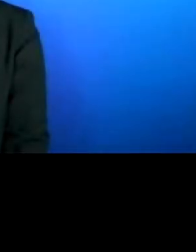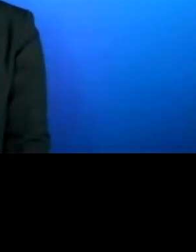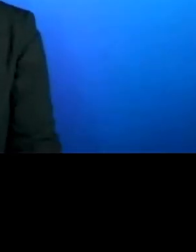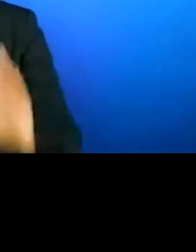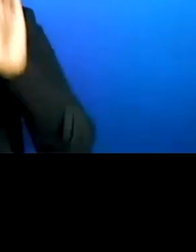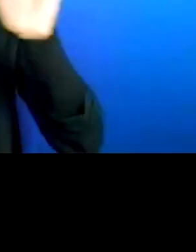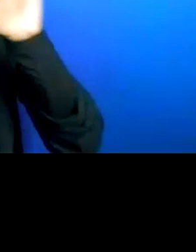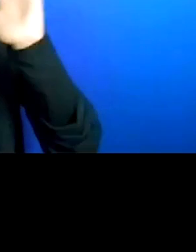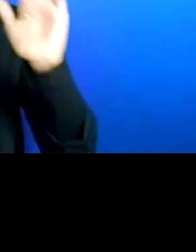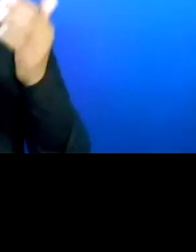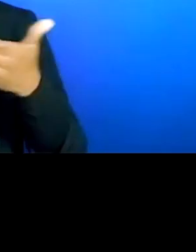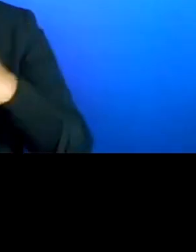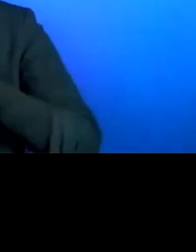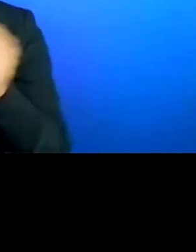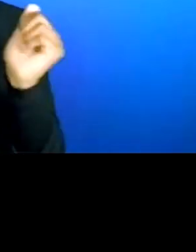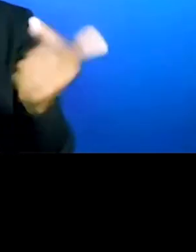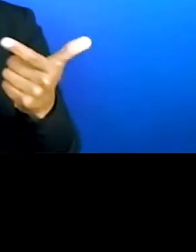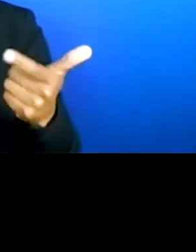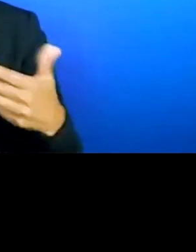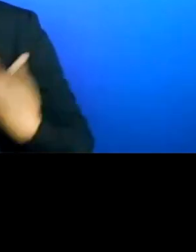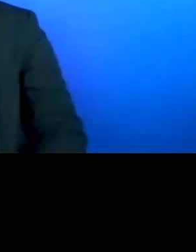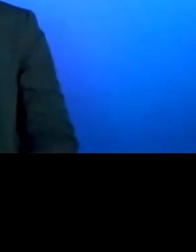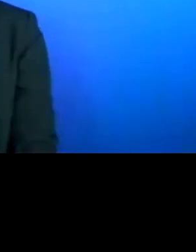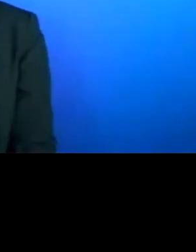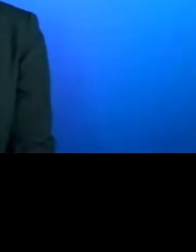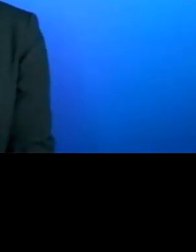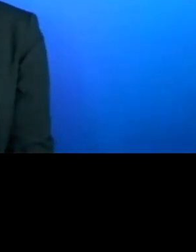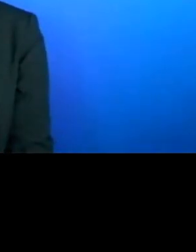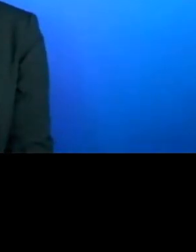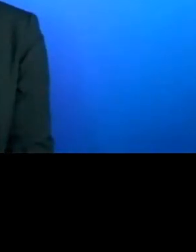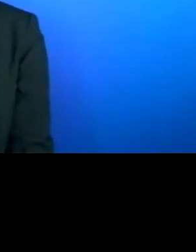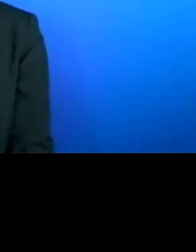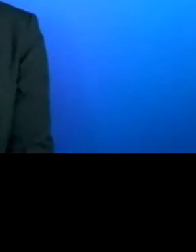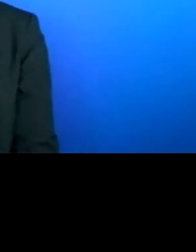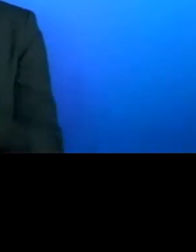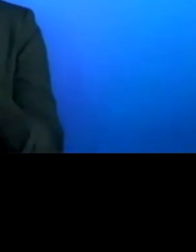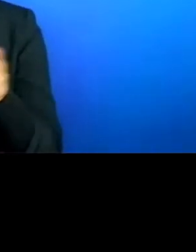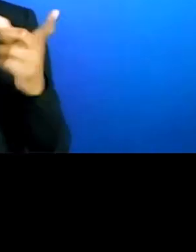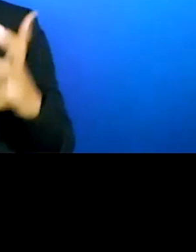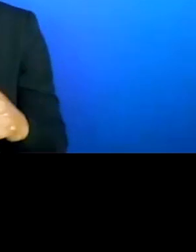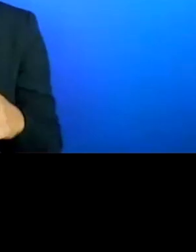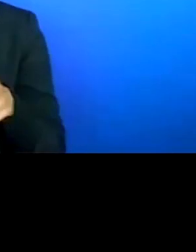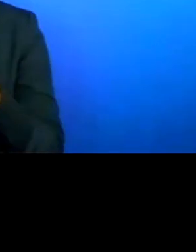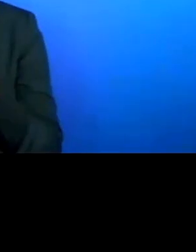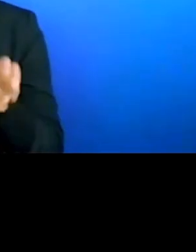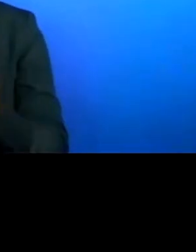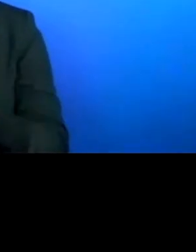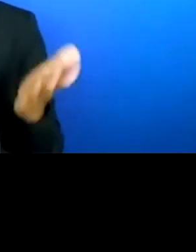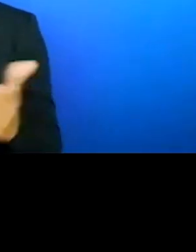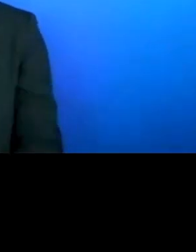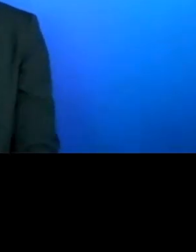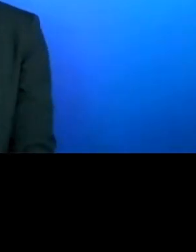Well, hello, good day. I'm George Wimberly, Director of Professional Development at the American Educational